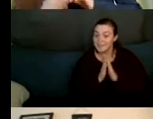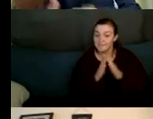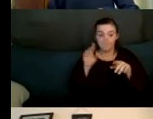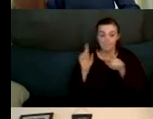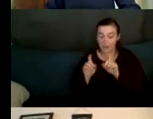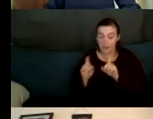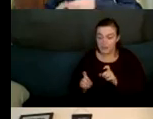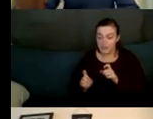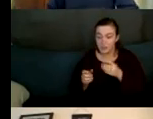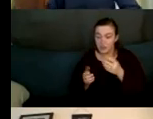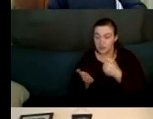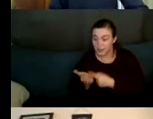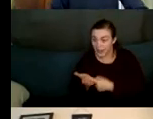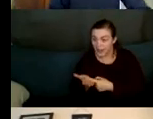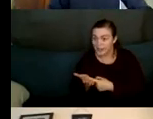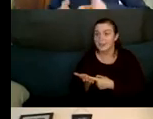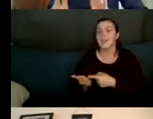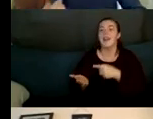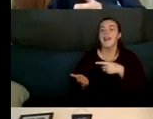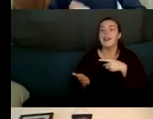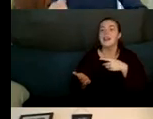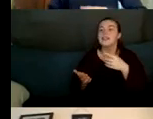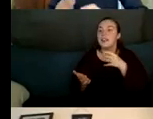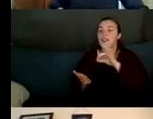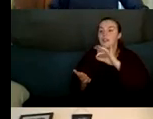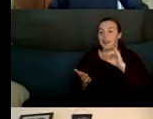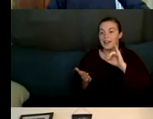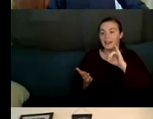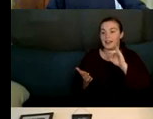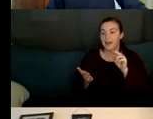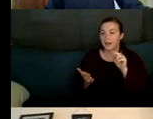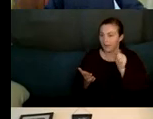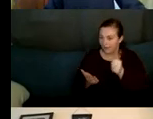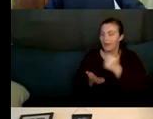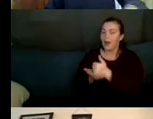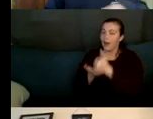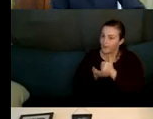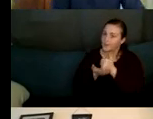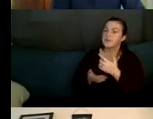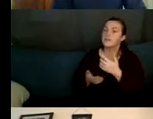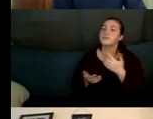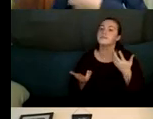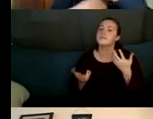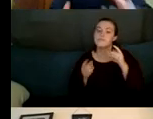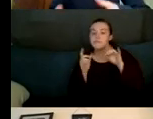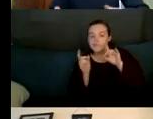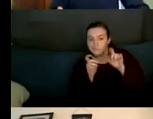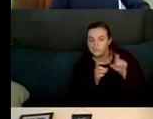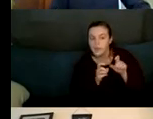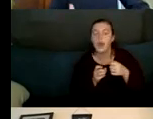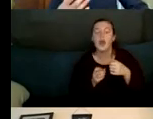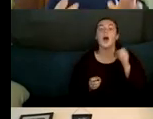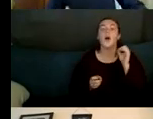chat, and our moderator Finna will help with trying to get those in, and or that we just kind